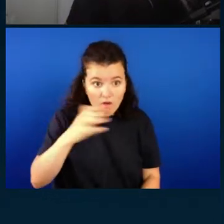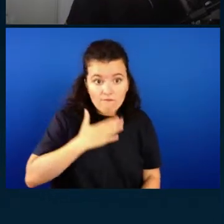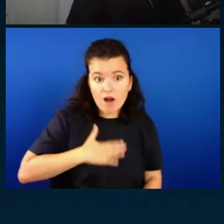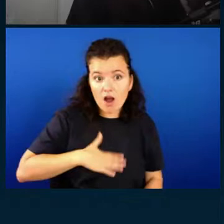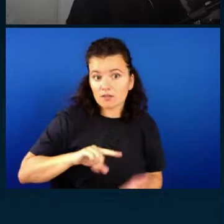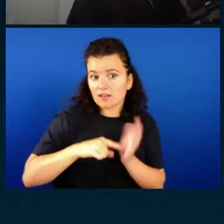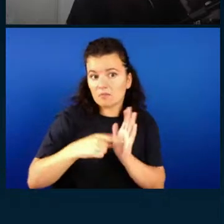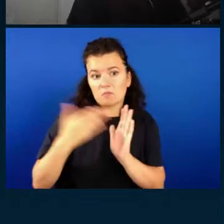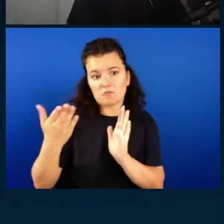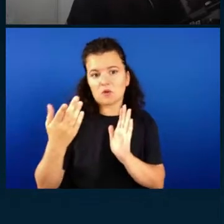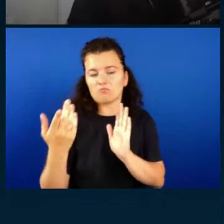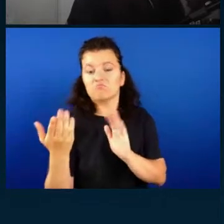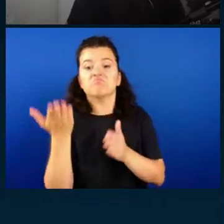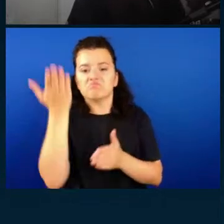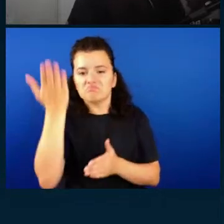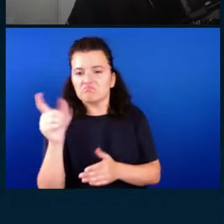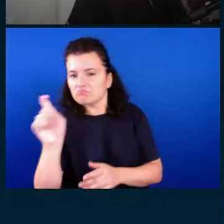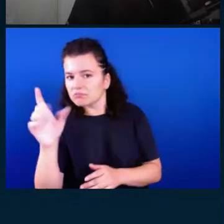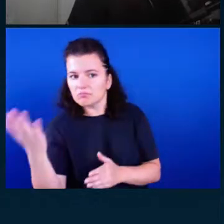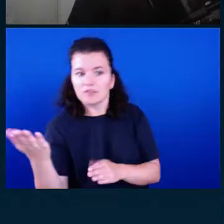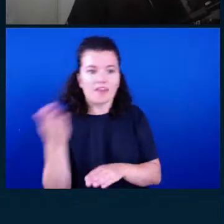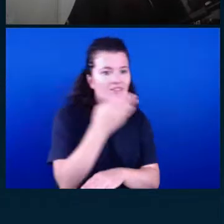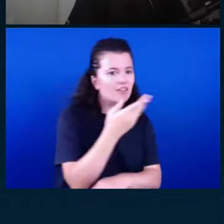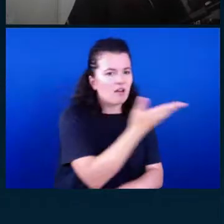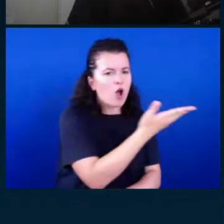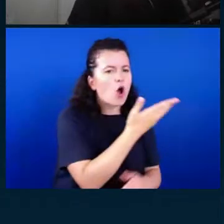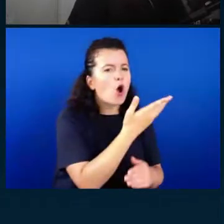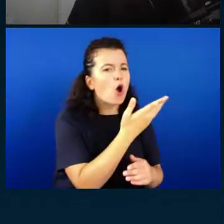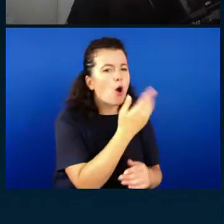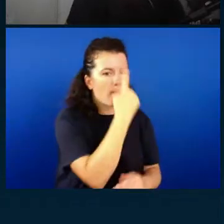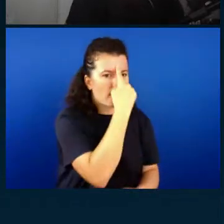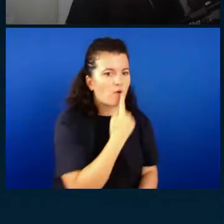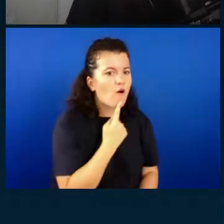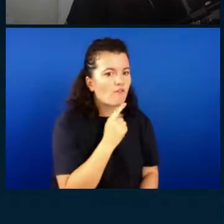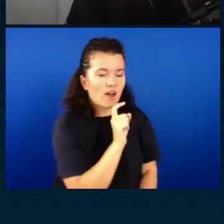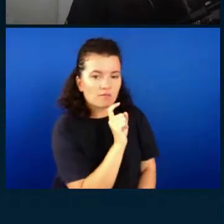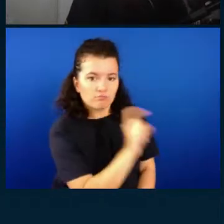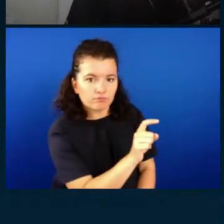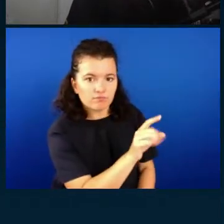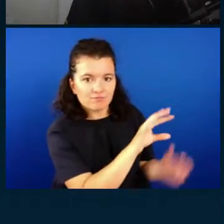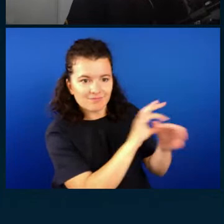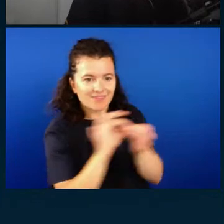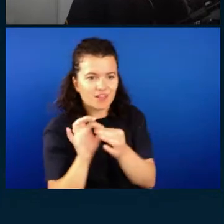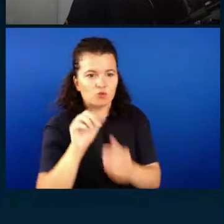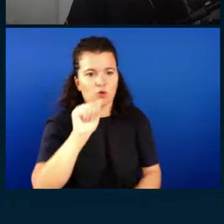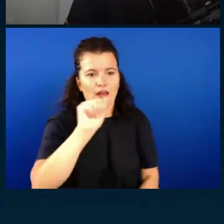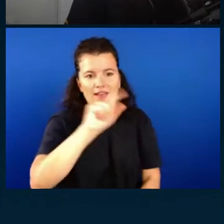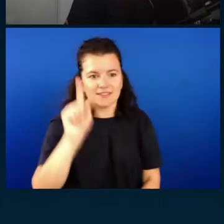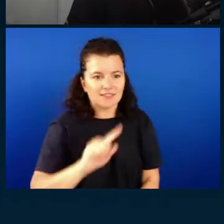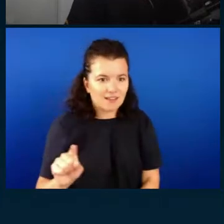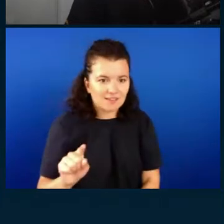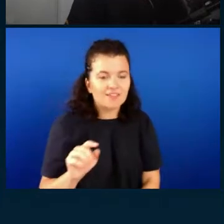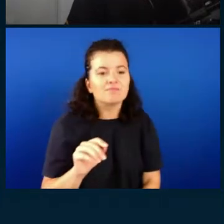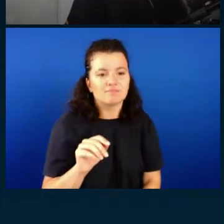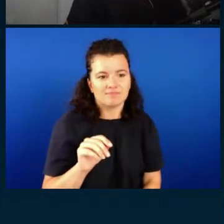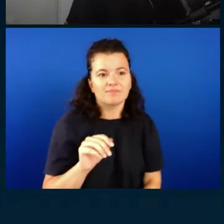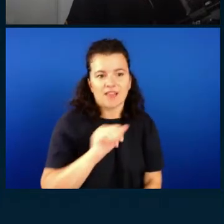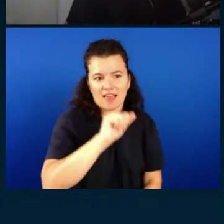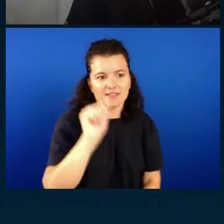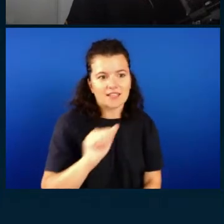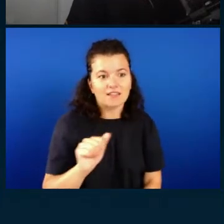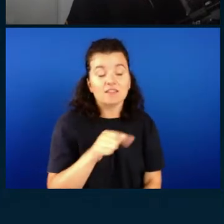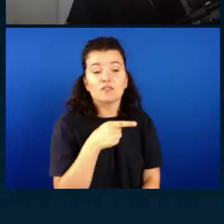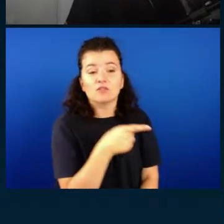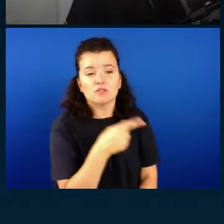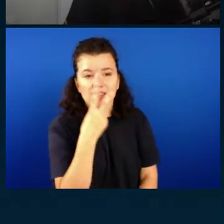you have a profile here which you can use like a local profile. It connects to an AZ account. But this is where the fun happens. This is